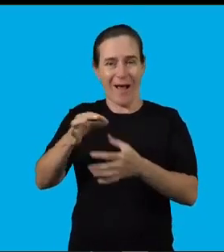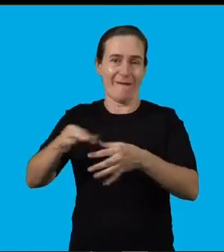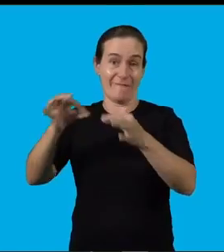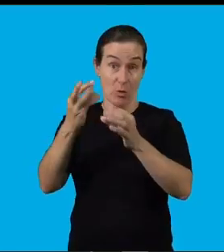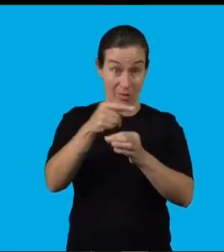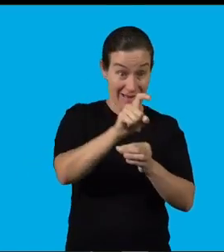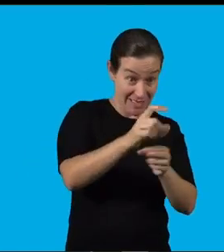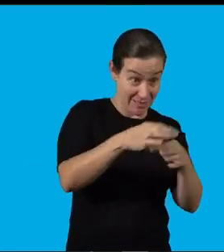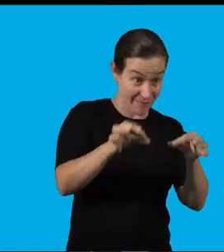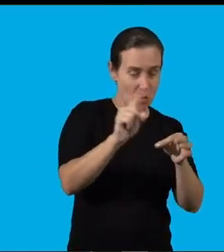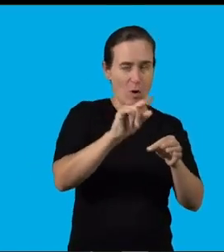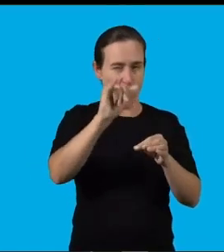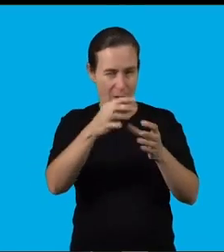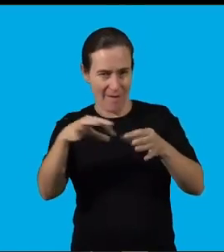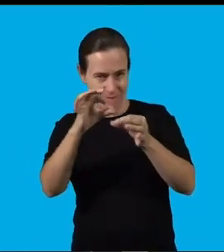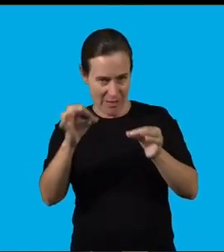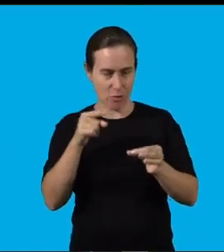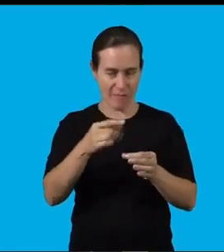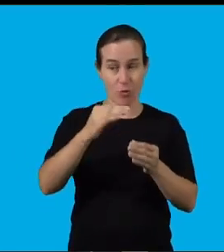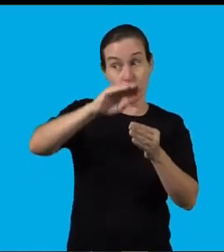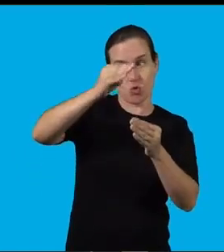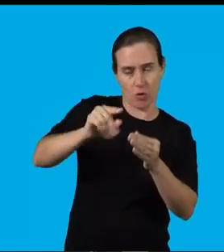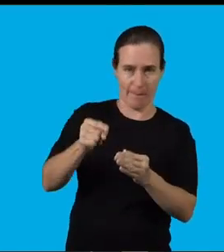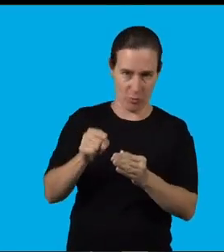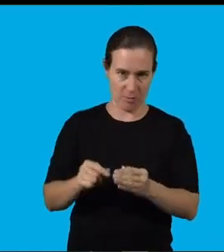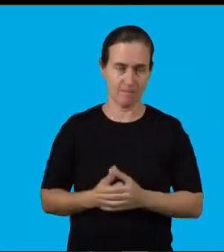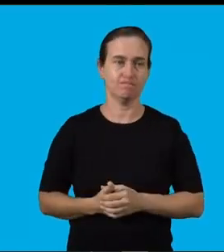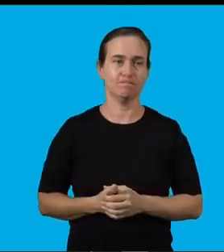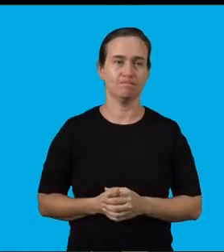of this turning point. Okay, all right.